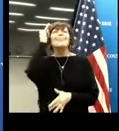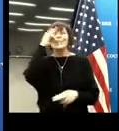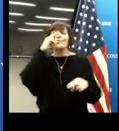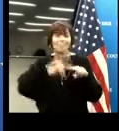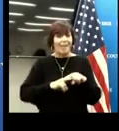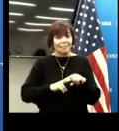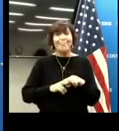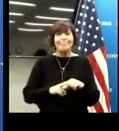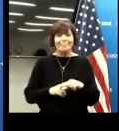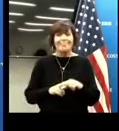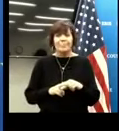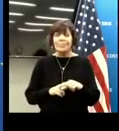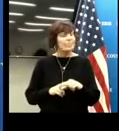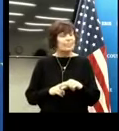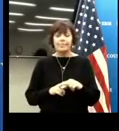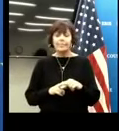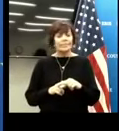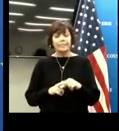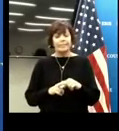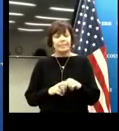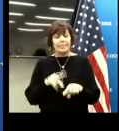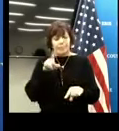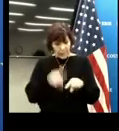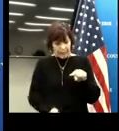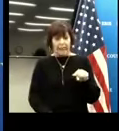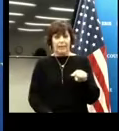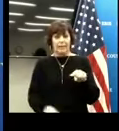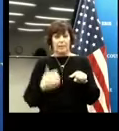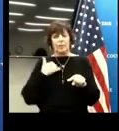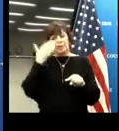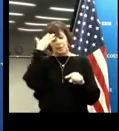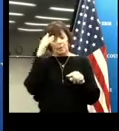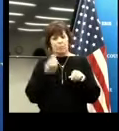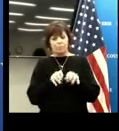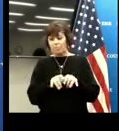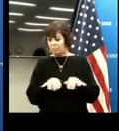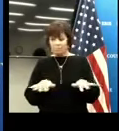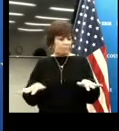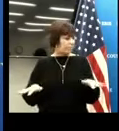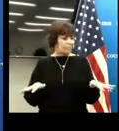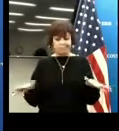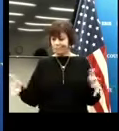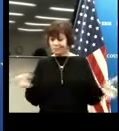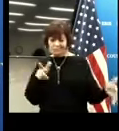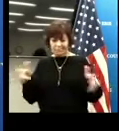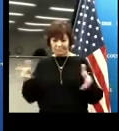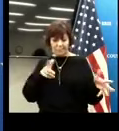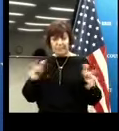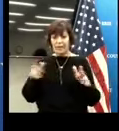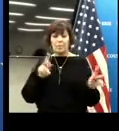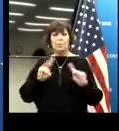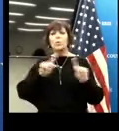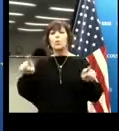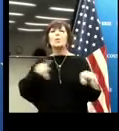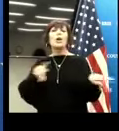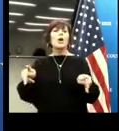that. But we know that there's transmission between individuals who are attending Bills games